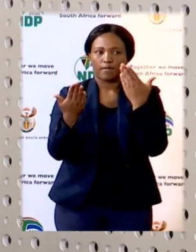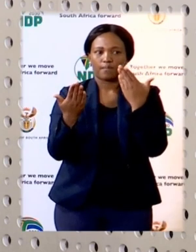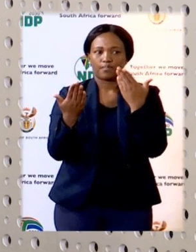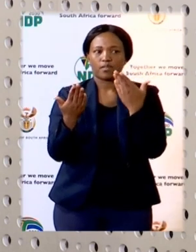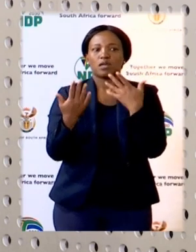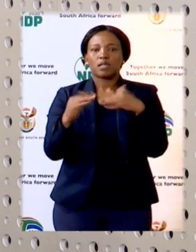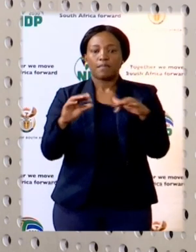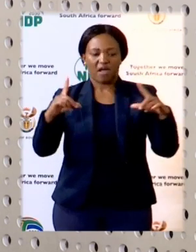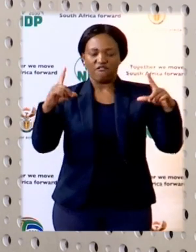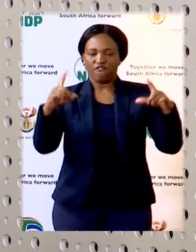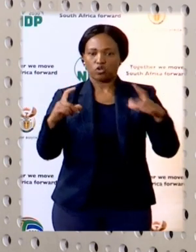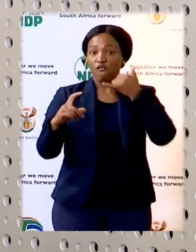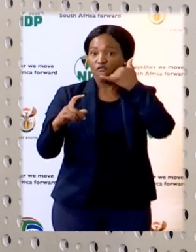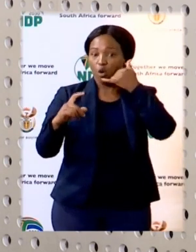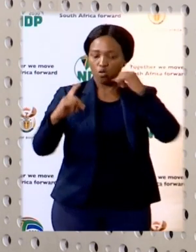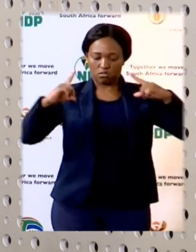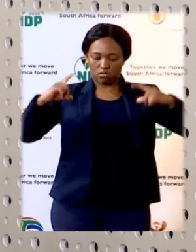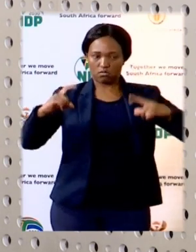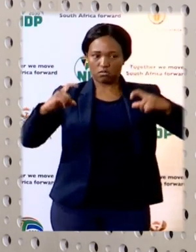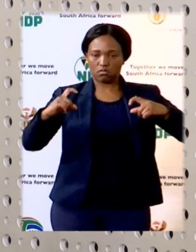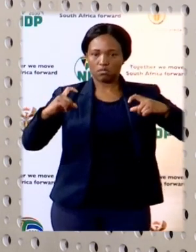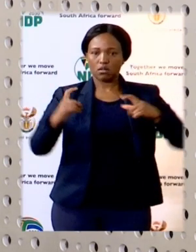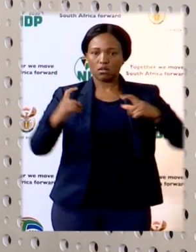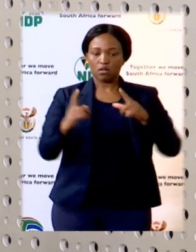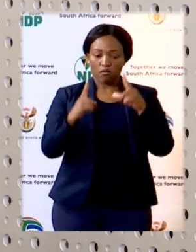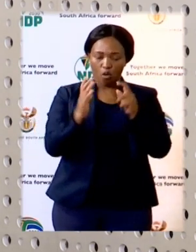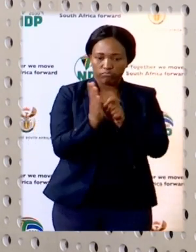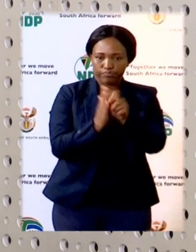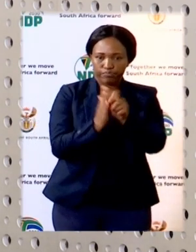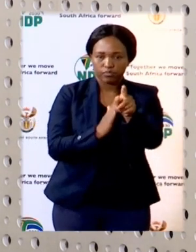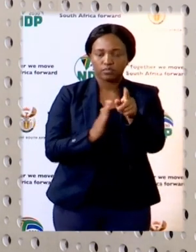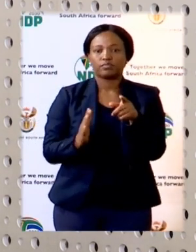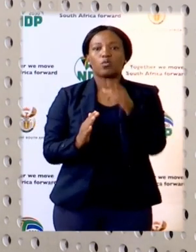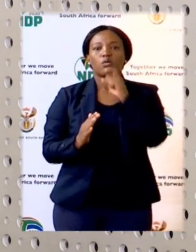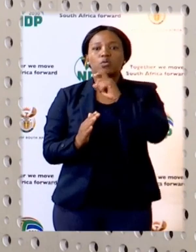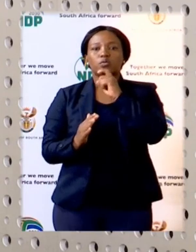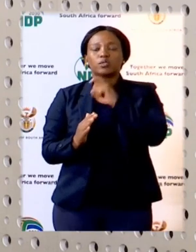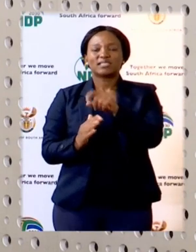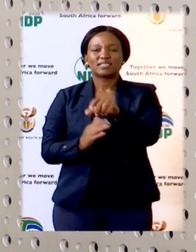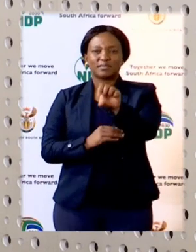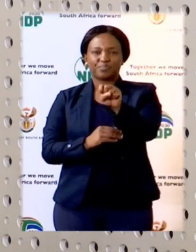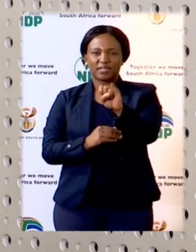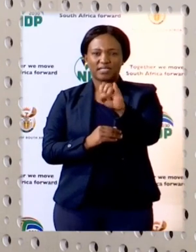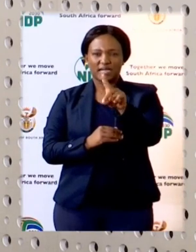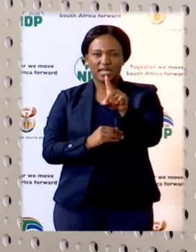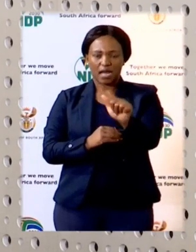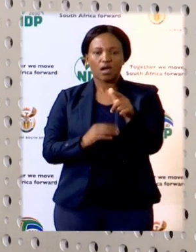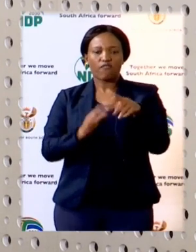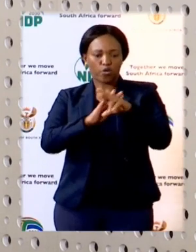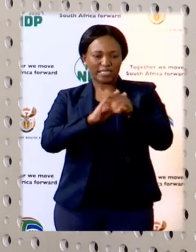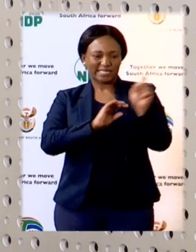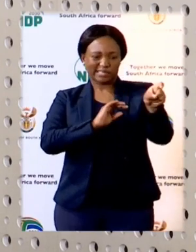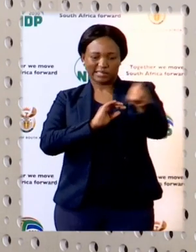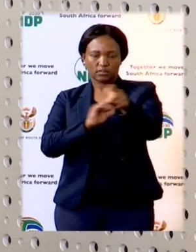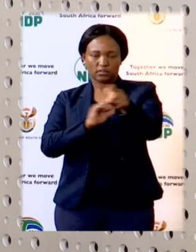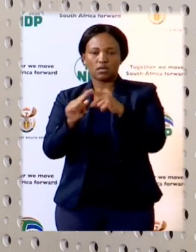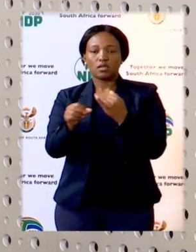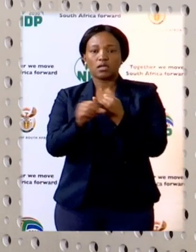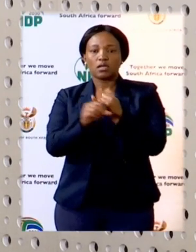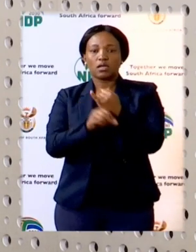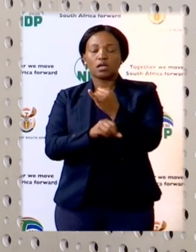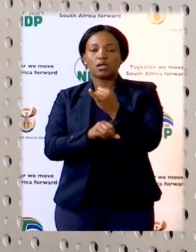must take photographs using their phones. We will use our network of CEDA in our regions and also the